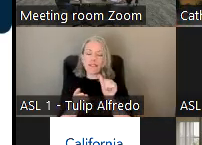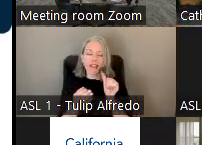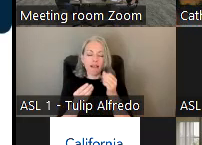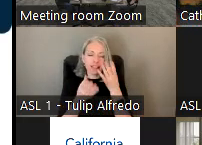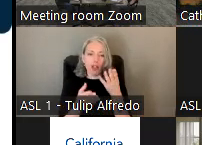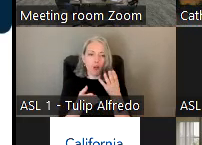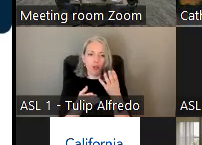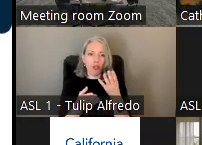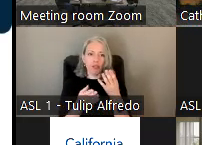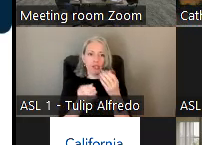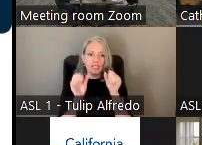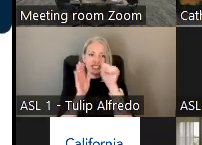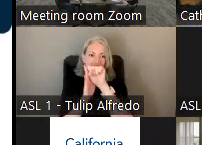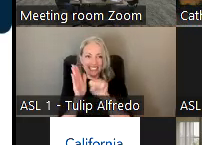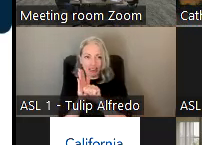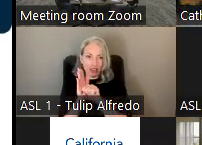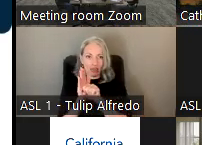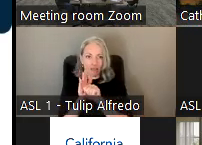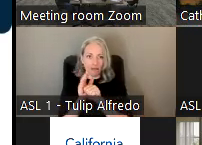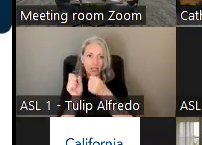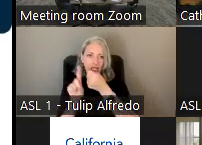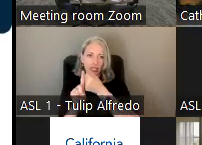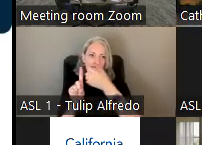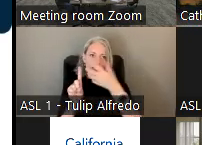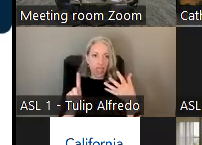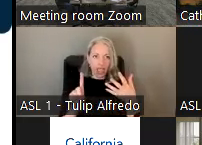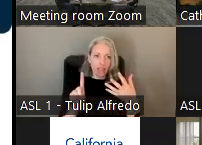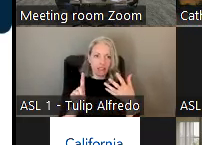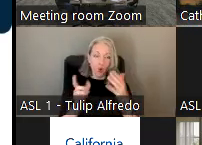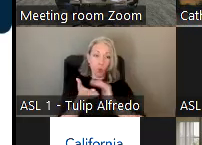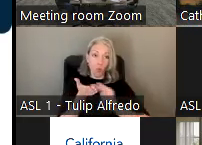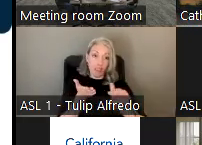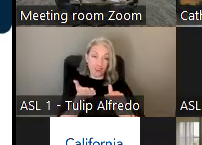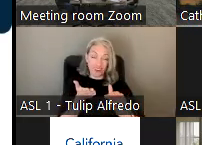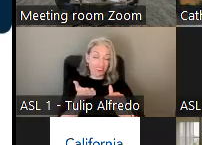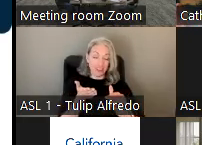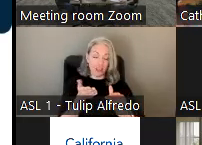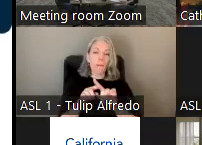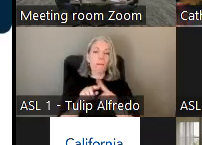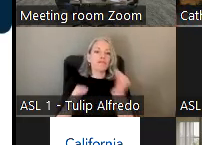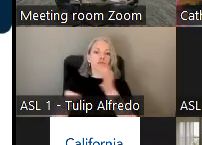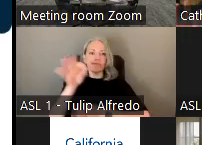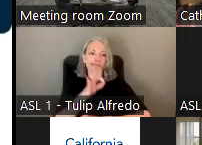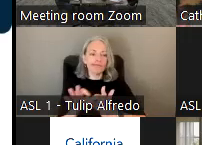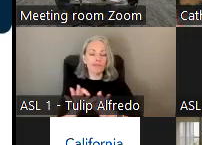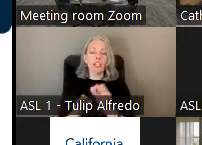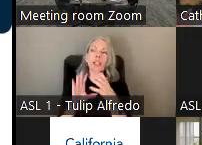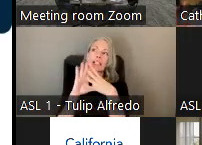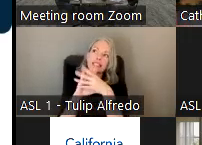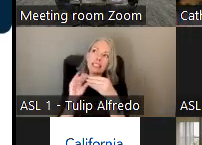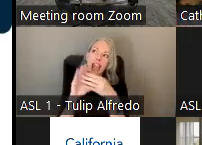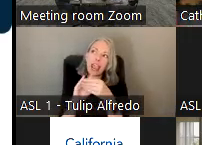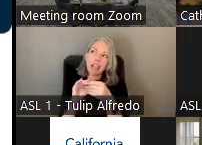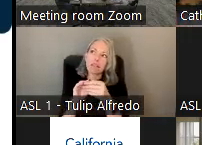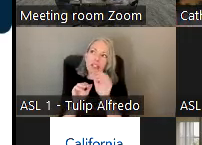the waiver in a bad budget climate, which they might be disinclined to do, that instead you're going to say